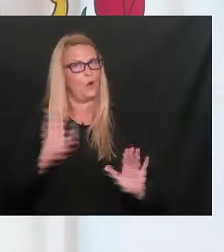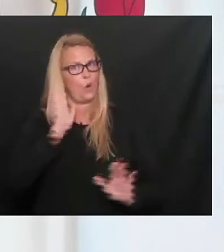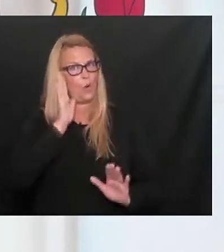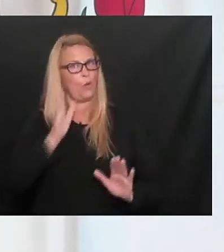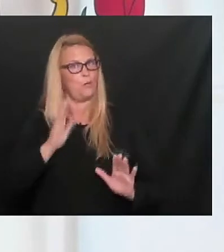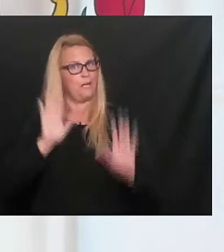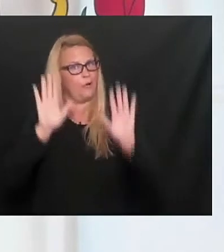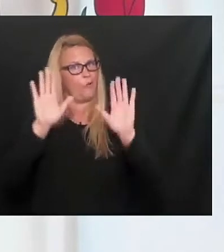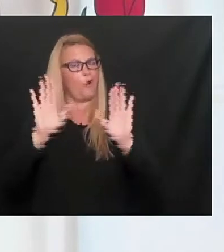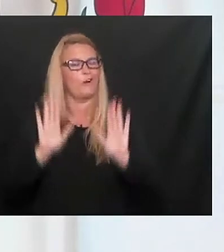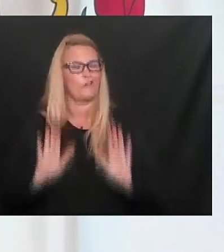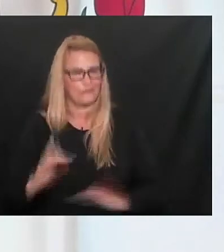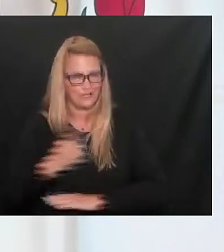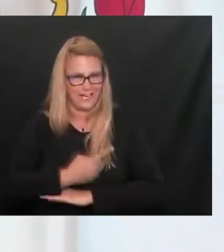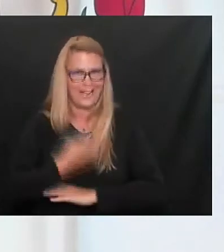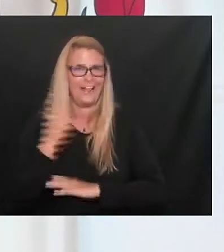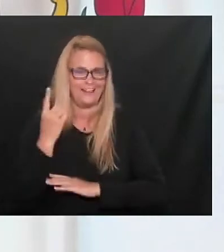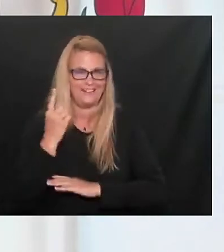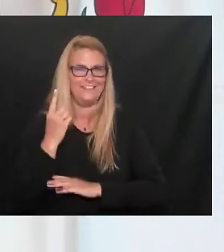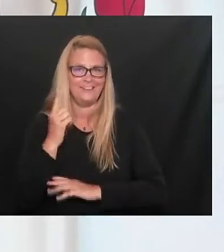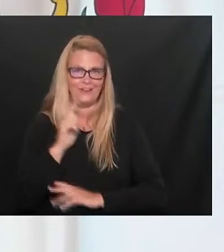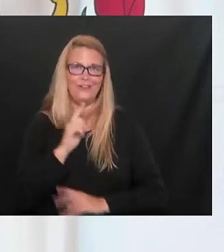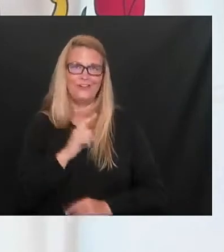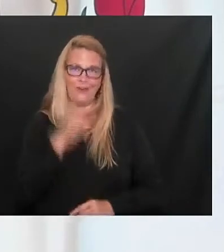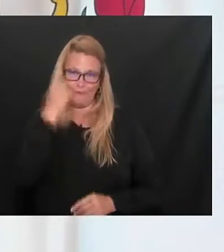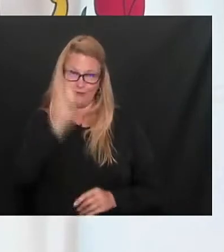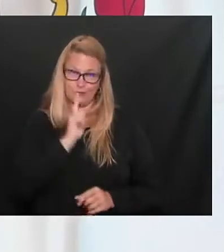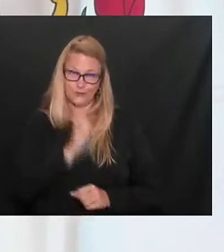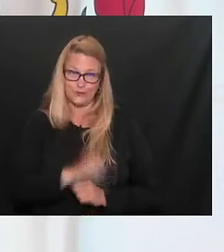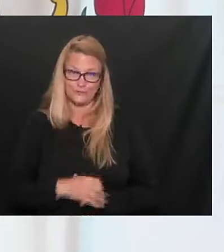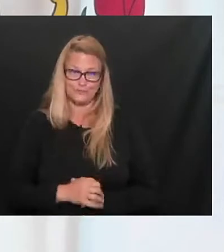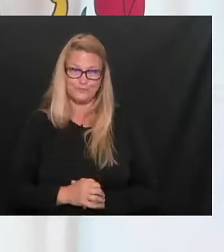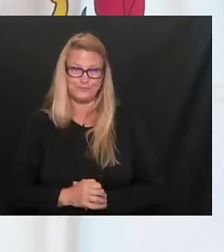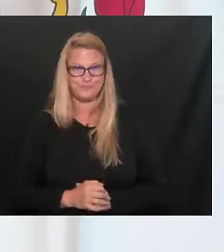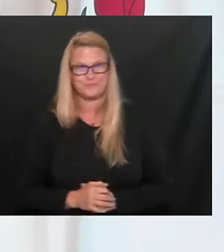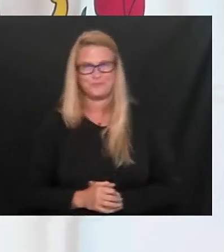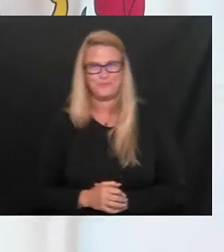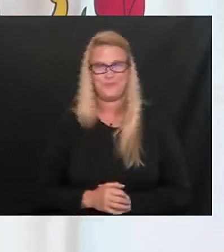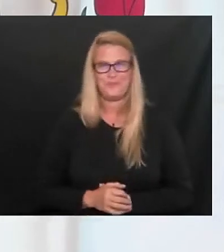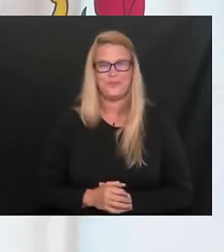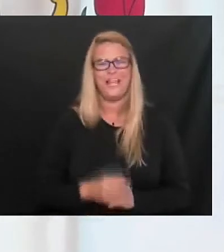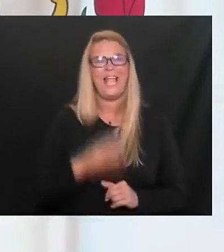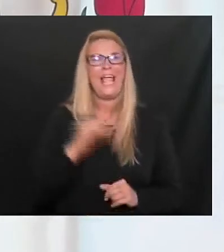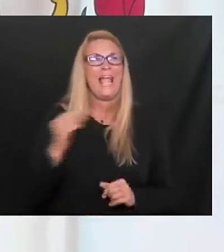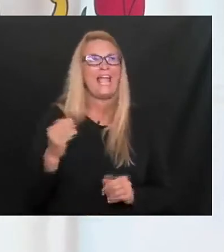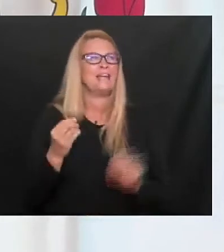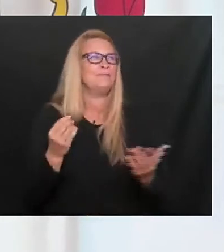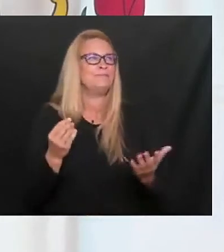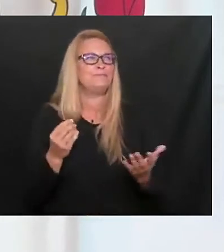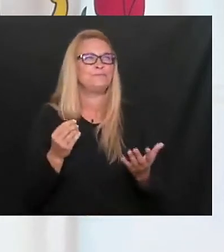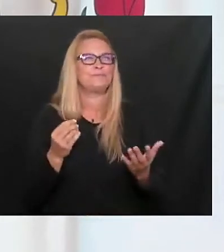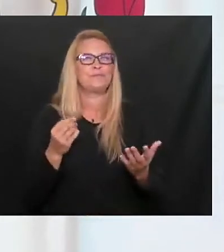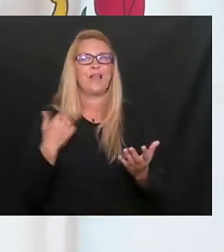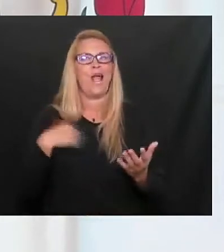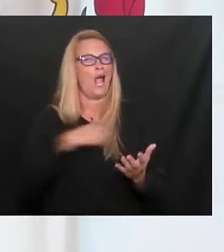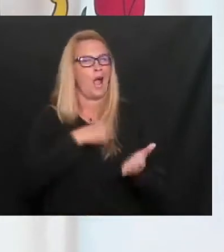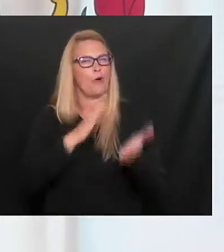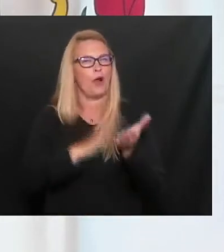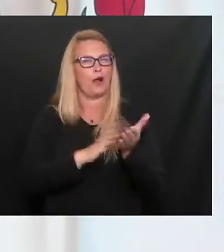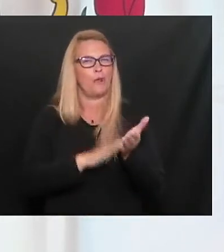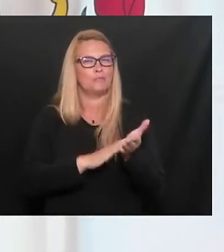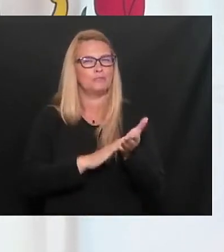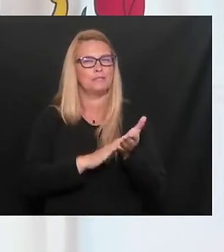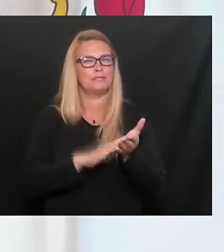great day, a great day. You know, it's shown a real accomplishment by all